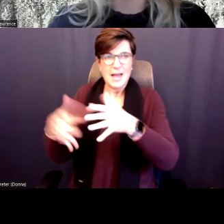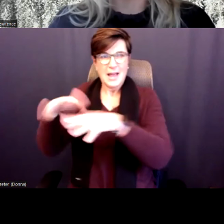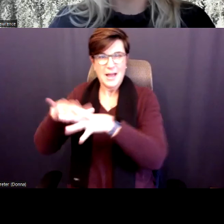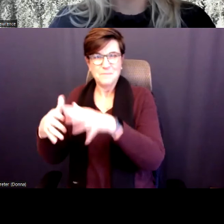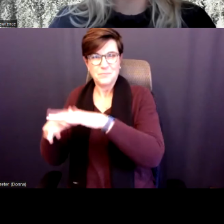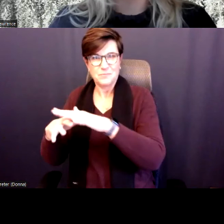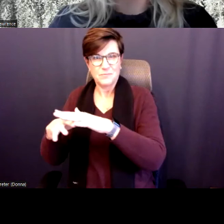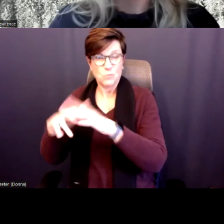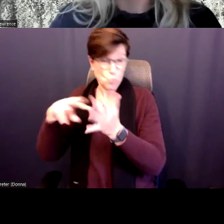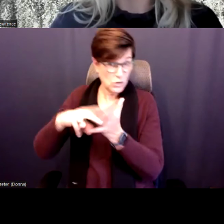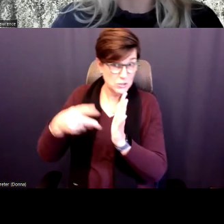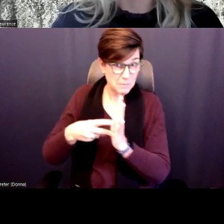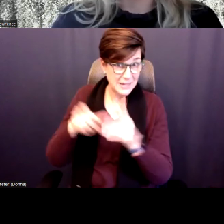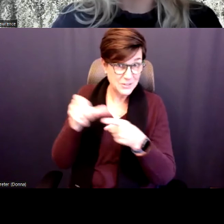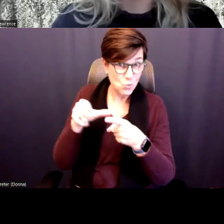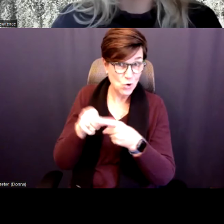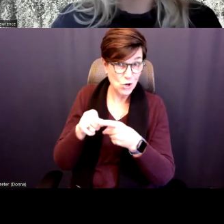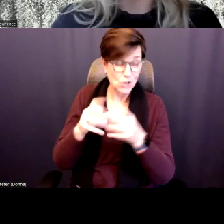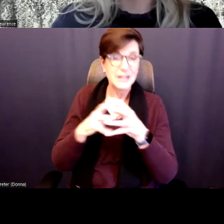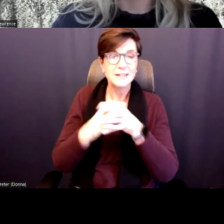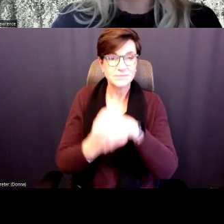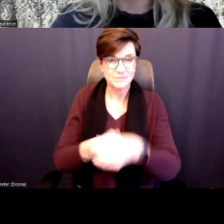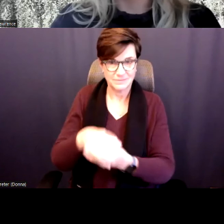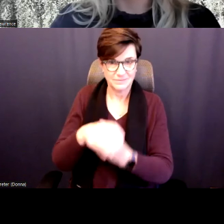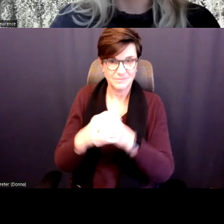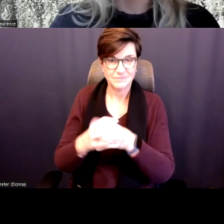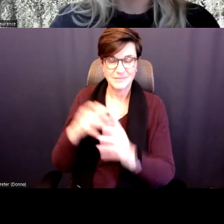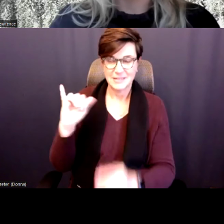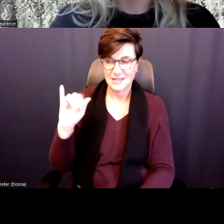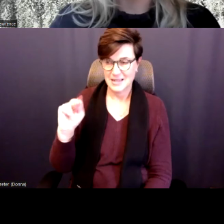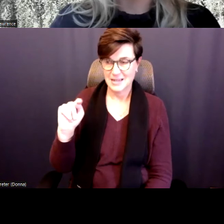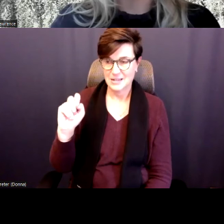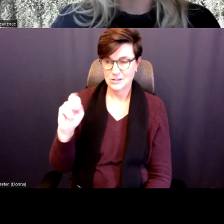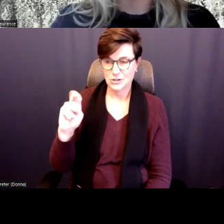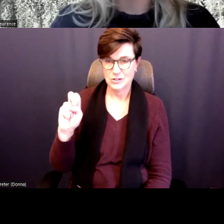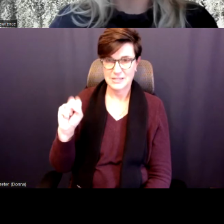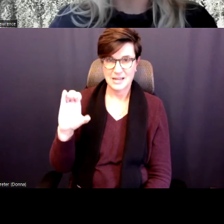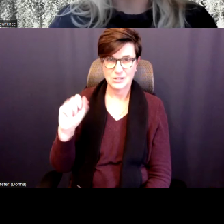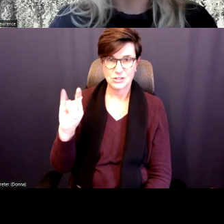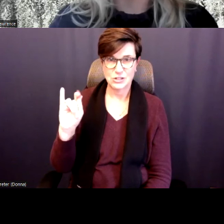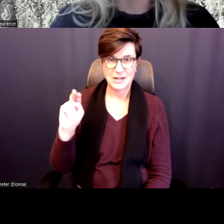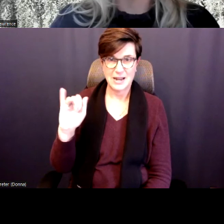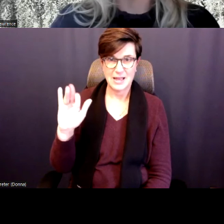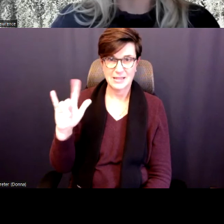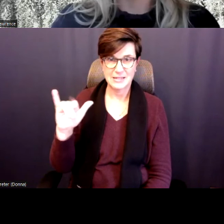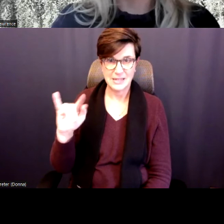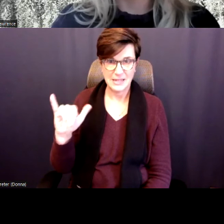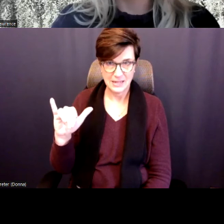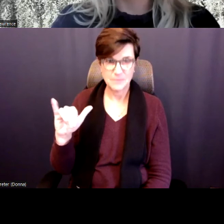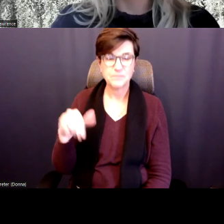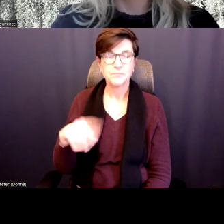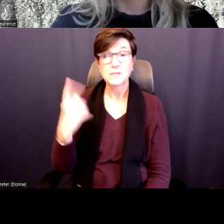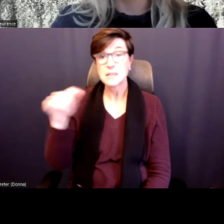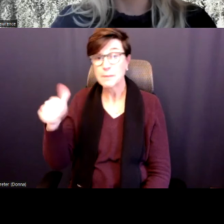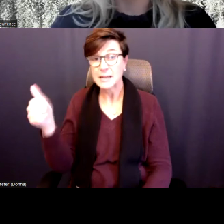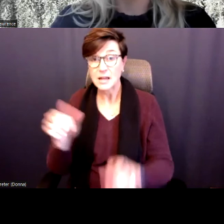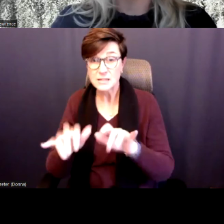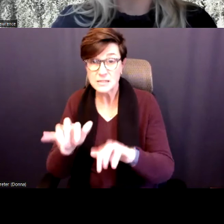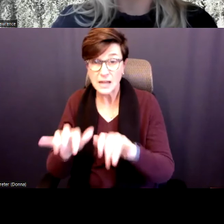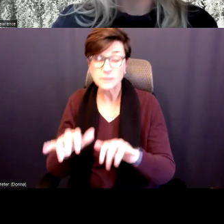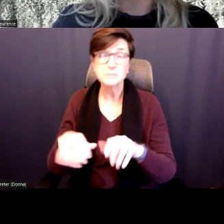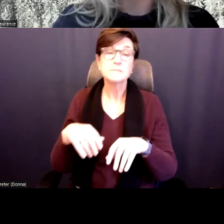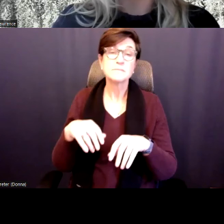application process. Clay mentions that combating ageism and ableism should be at the forefront of MPA equity and cultural